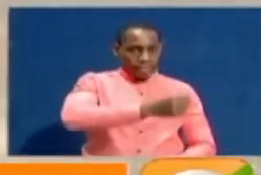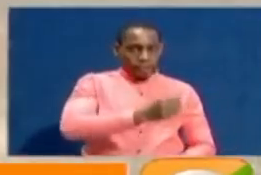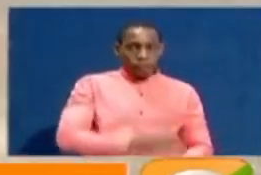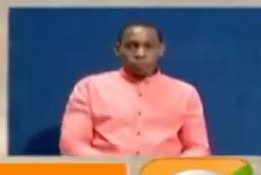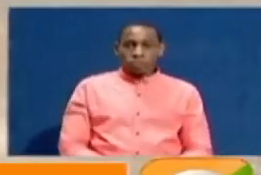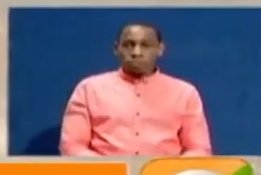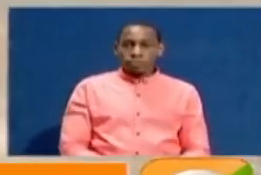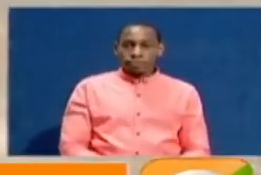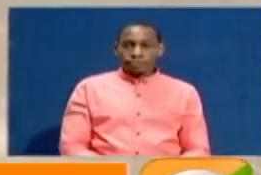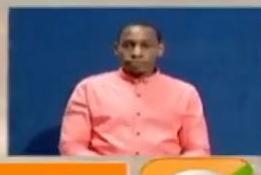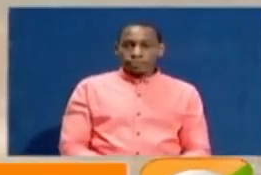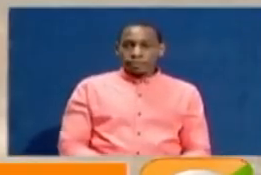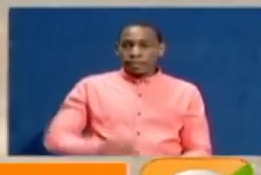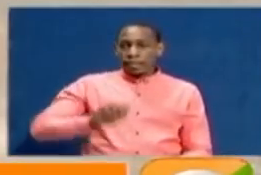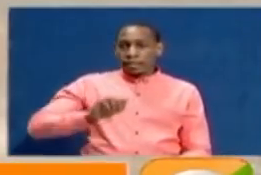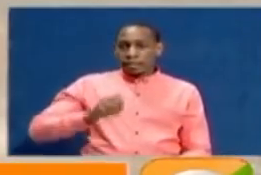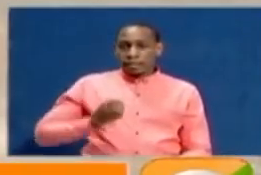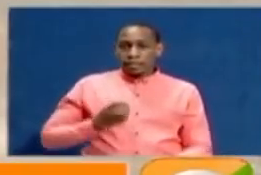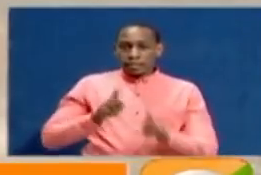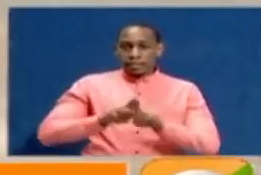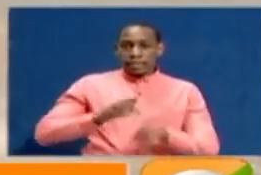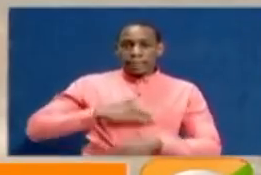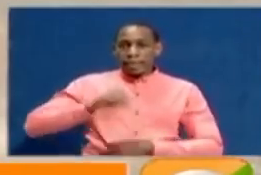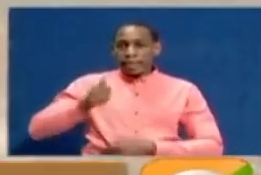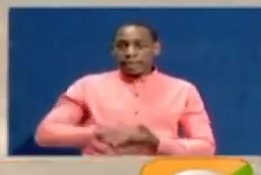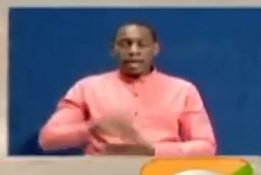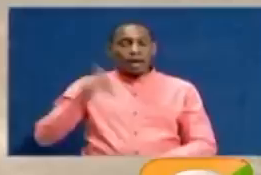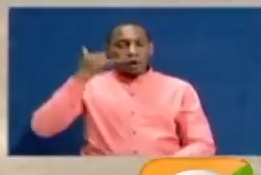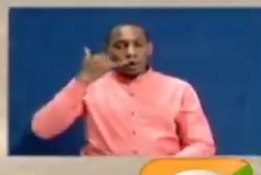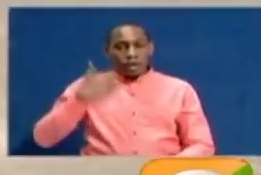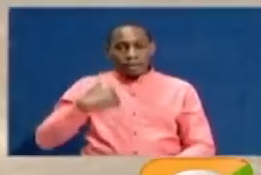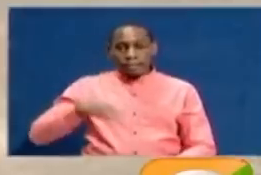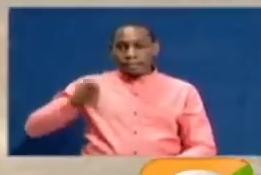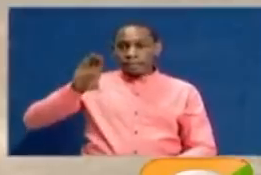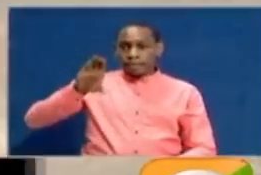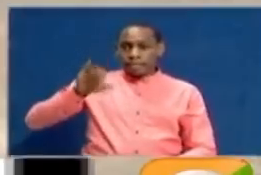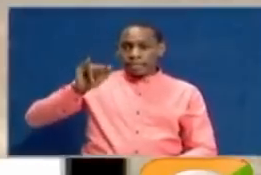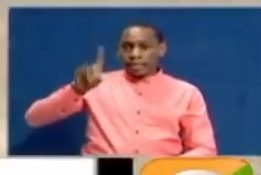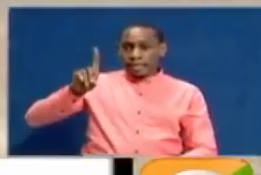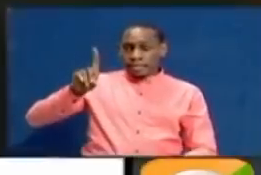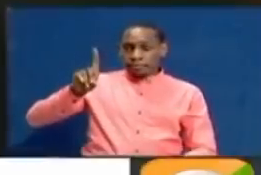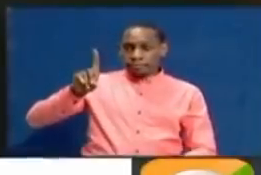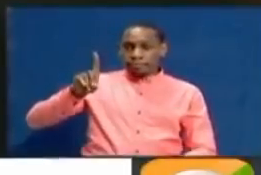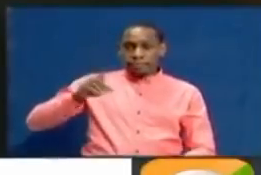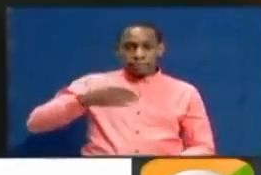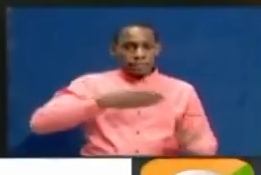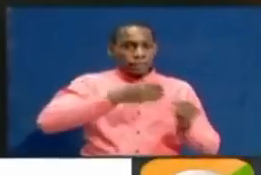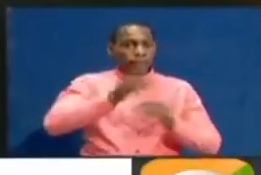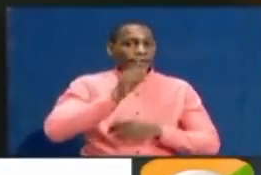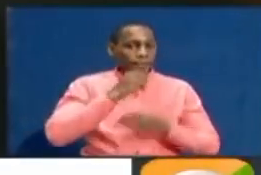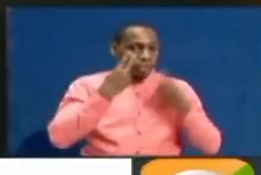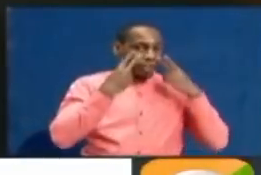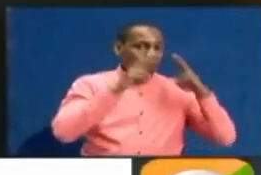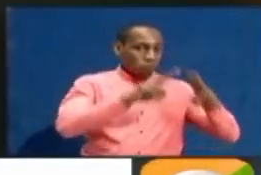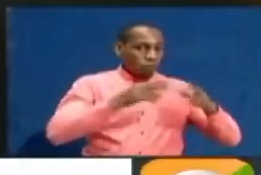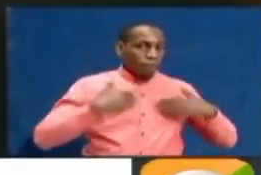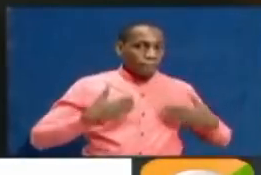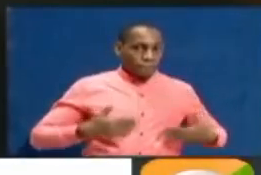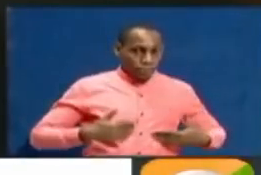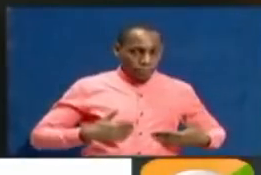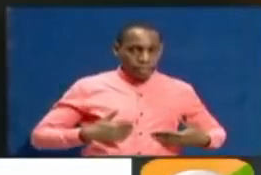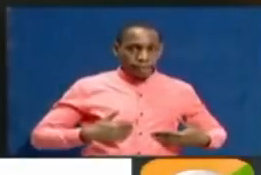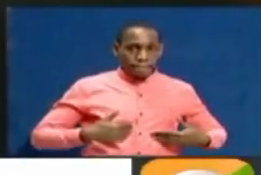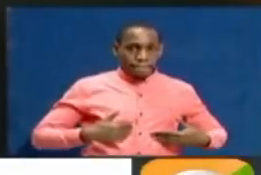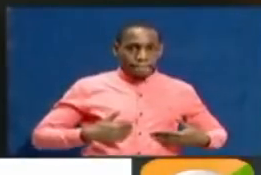and my other sister is the one who got a call from the CIDs. She went and viewed her body